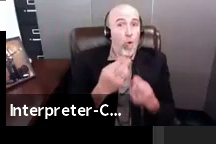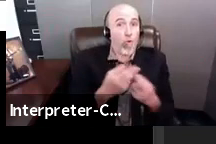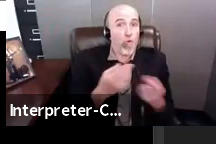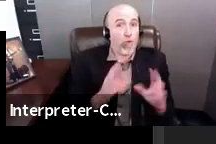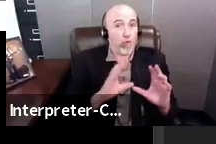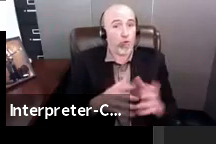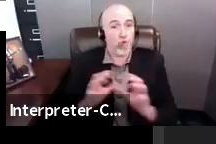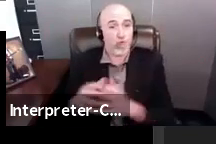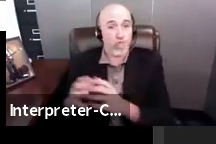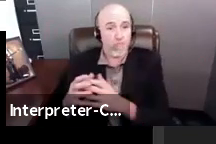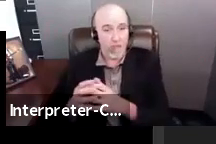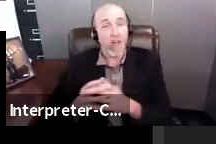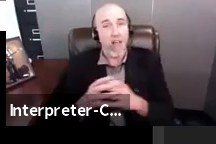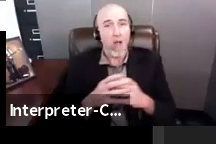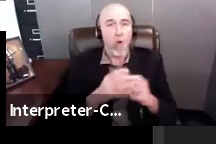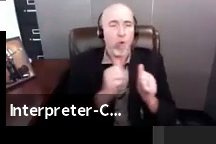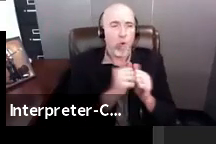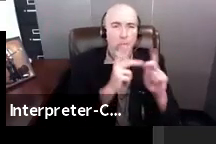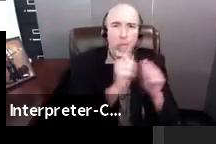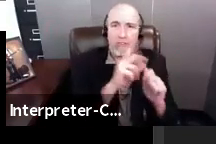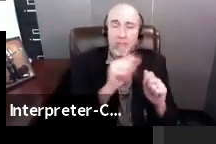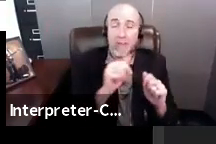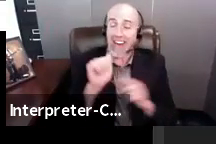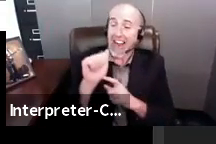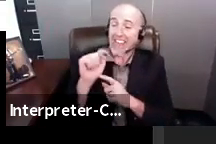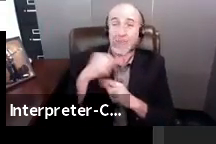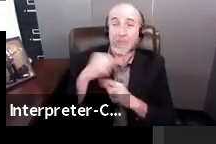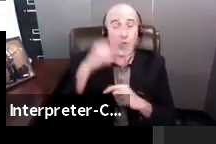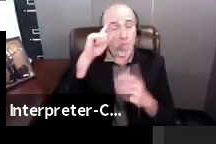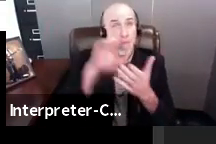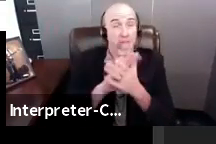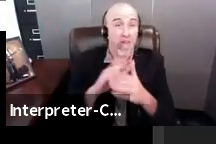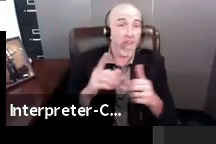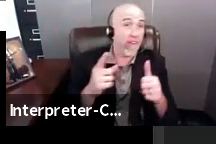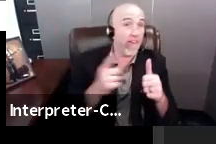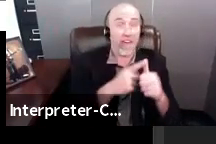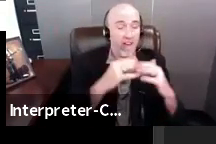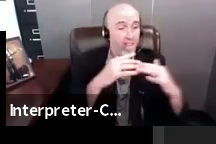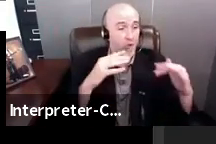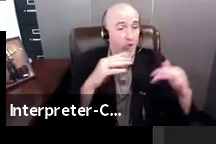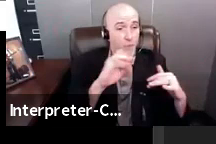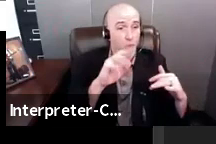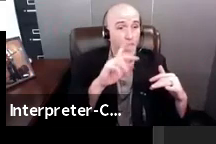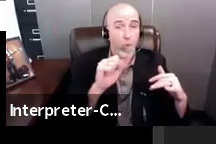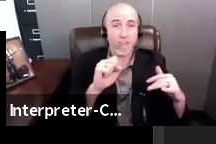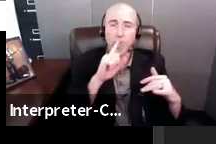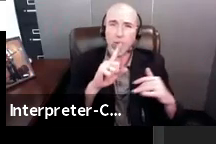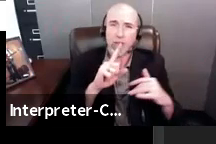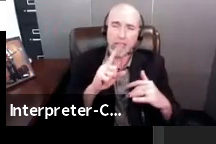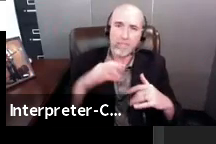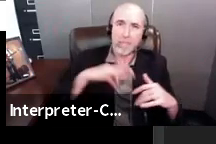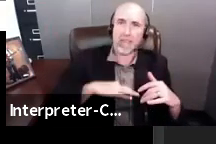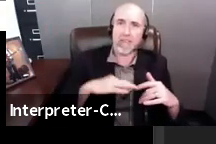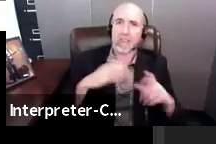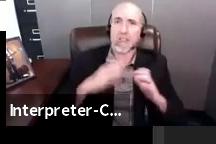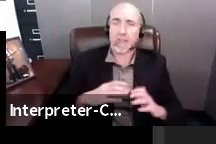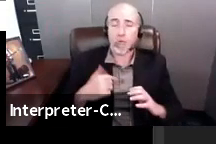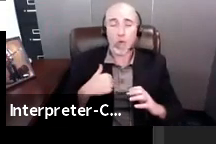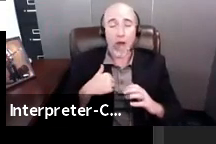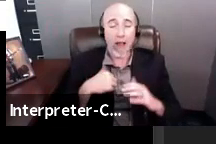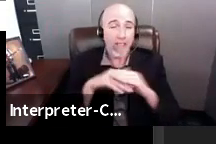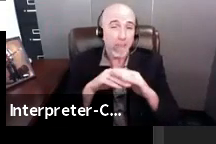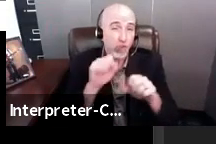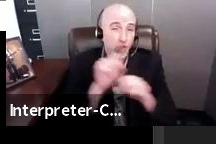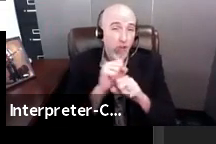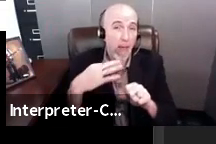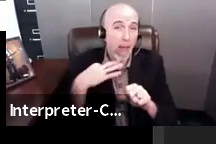people with disabilities. At AT&T, we believe a diverse workforce benefits our customers. We have created an accessible job application process